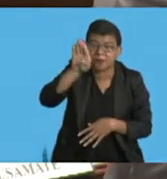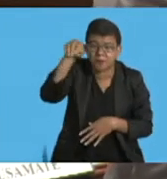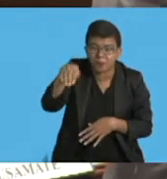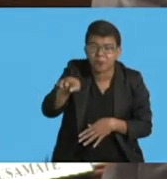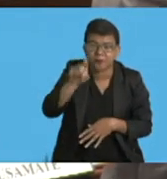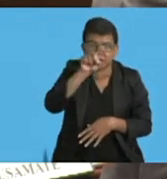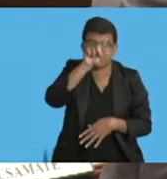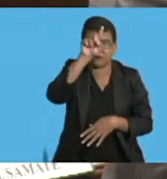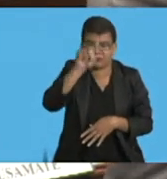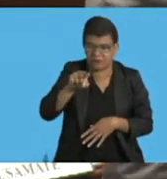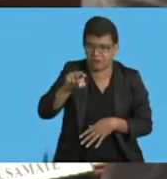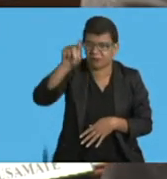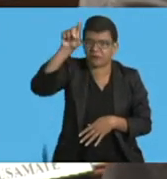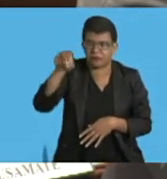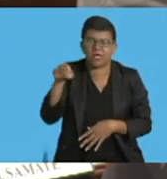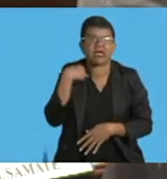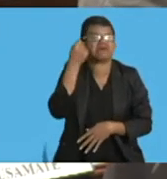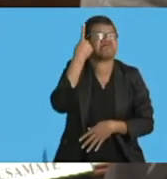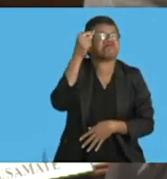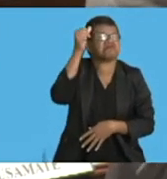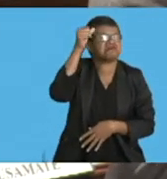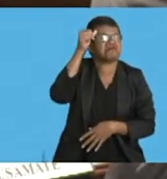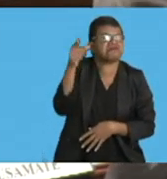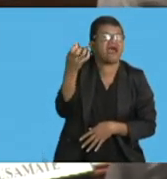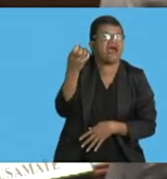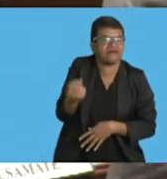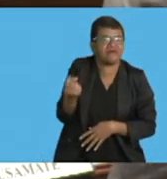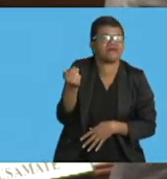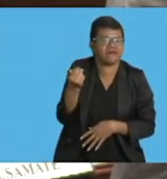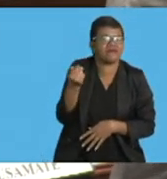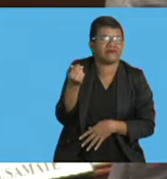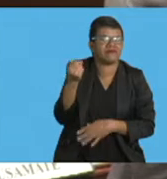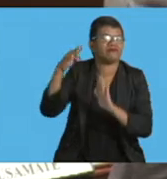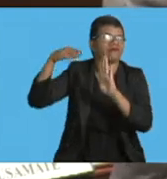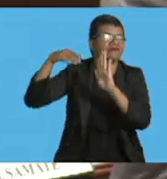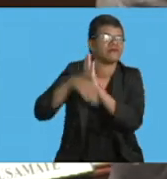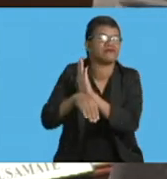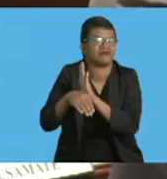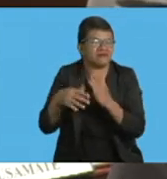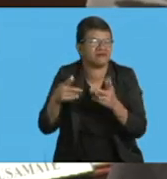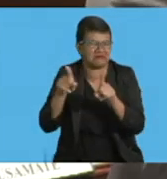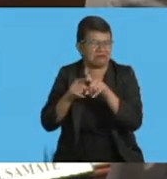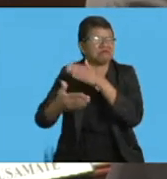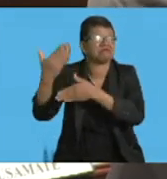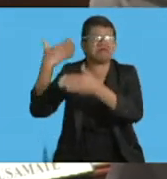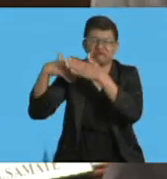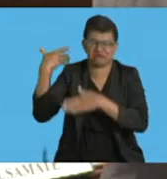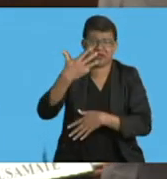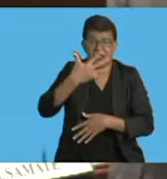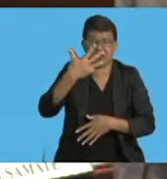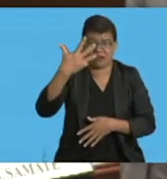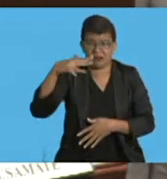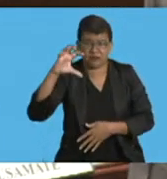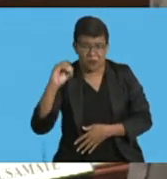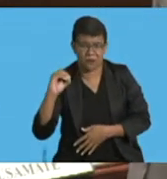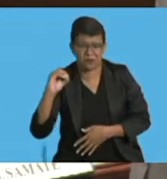recession is about to set in. And that has always been the trend since 1950, which is the most reliable indicator of a looming